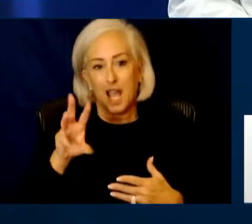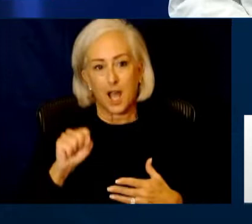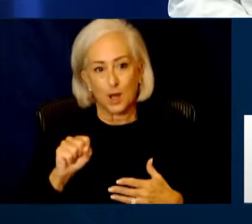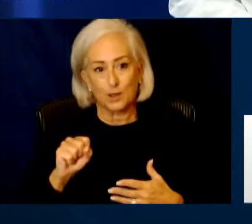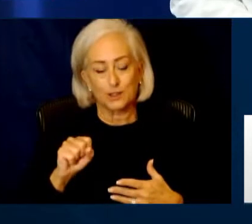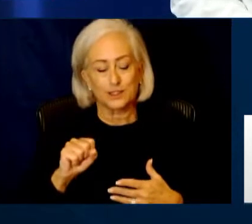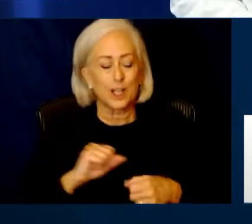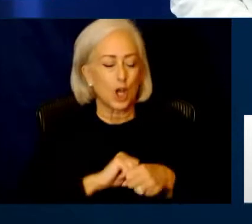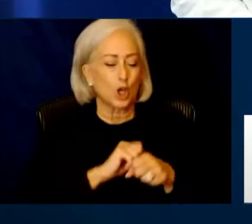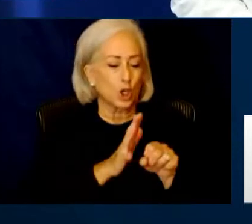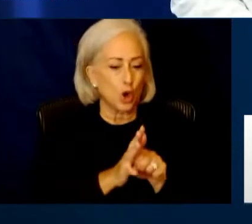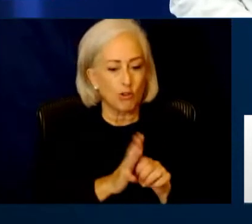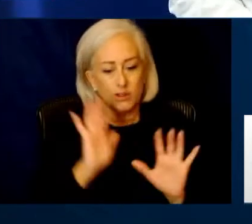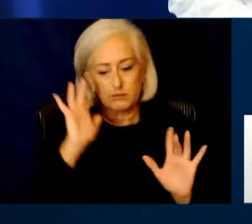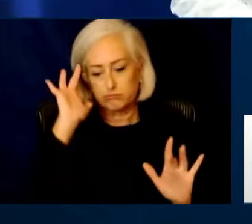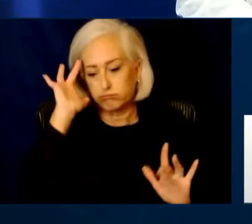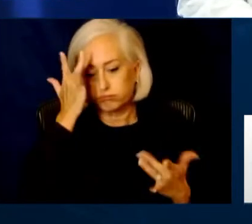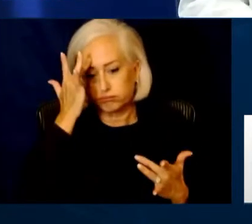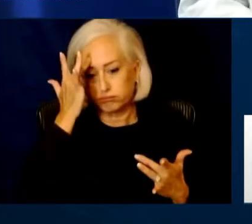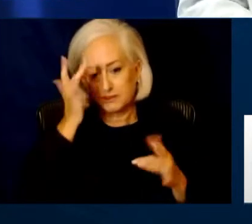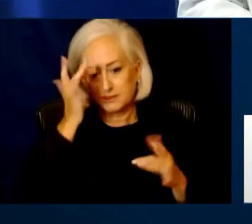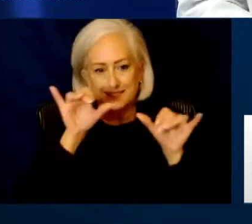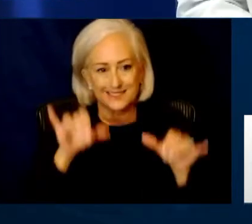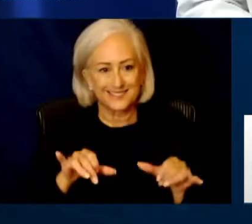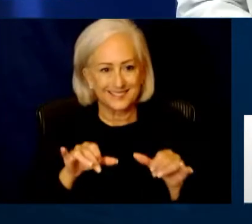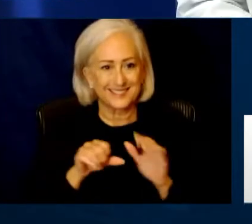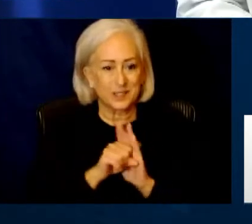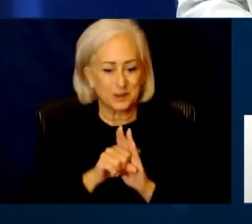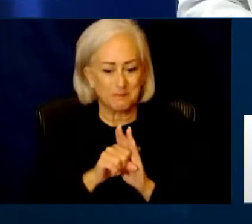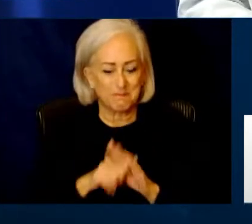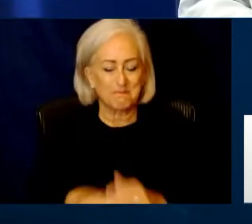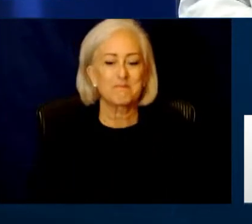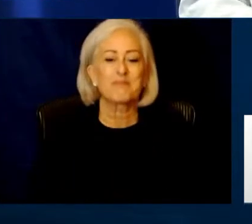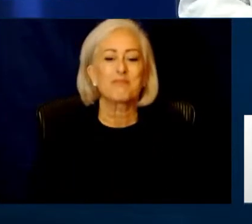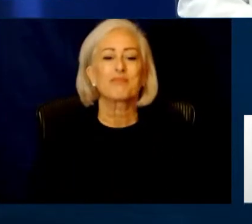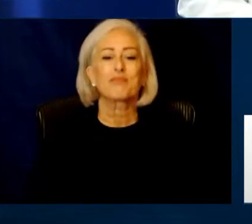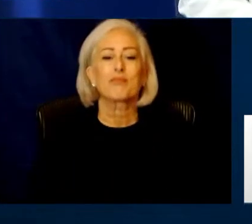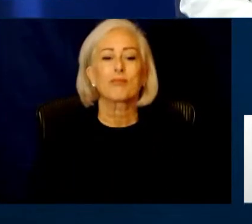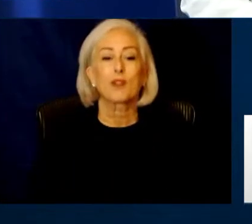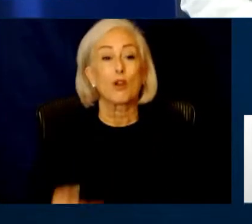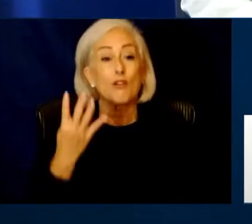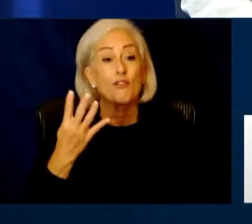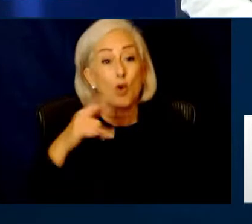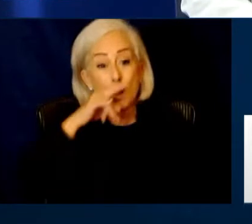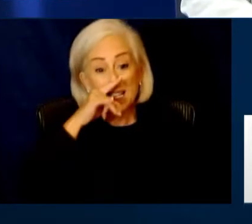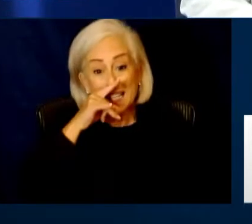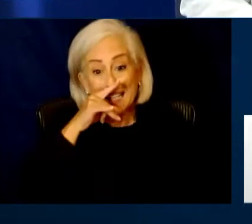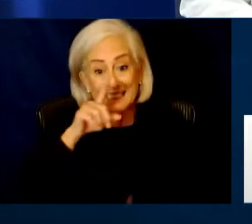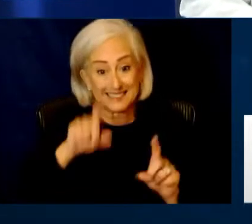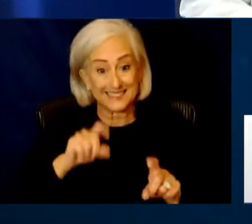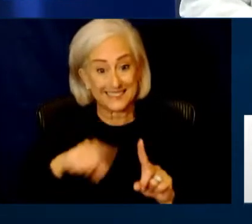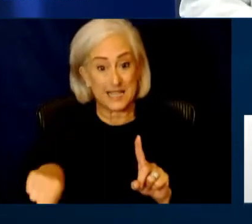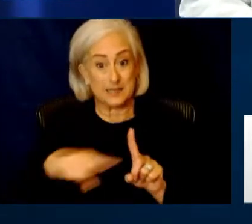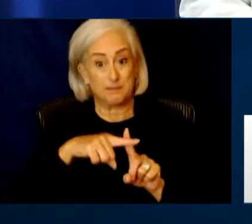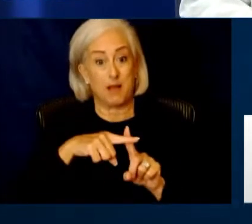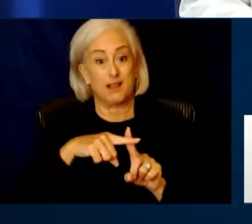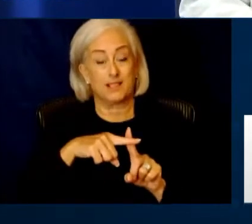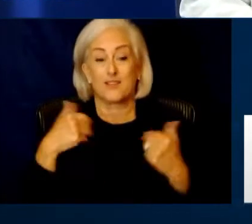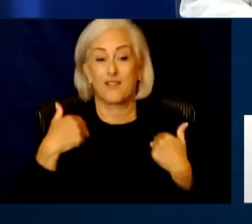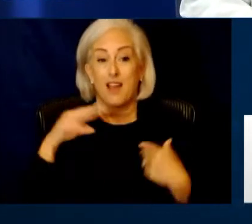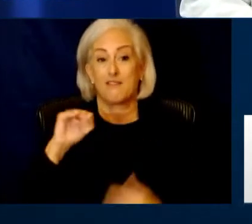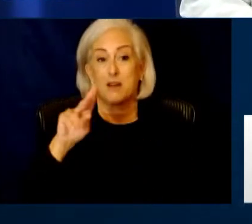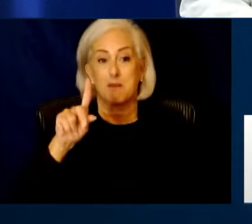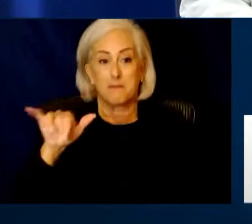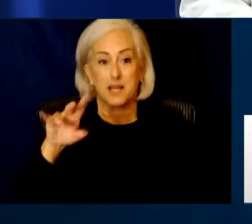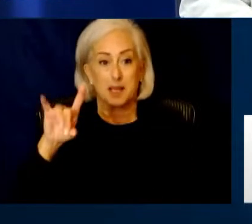from COVID to monkeypox now. Let's say, but 4 children have tested positive over the last month nationally, including 2 under the age of